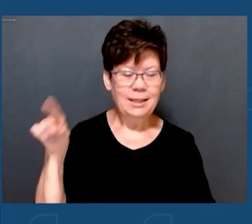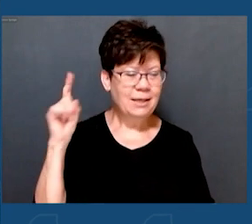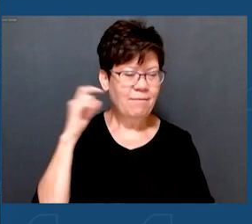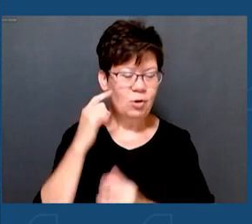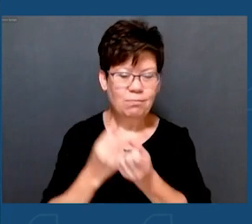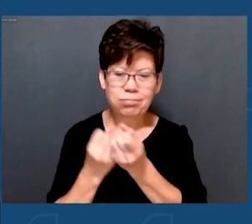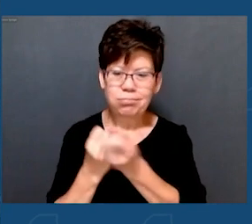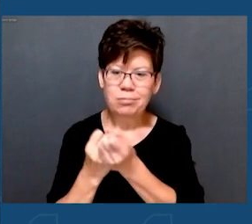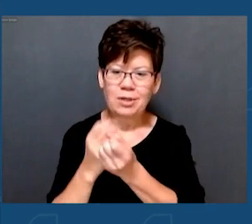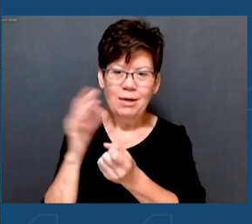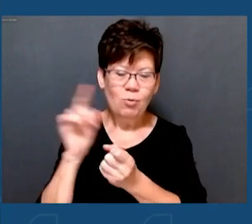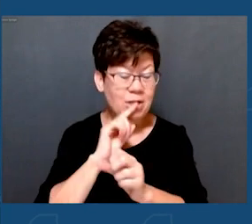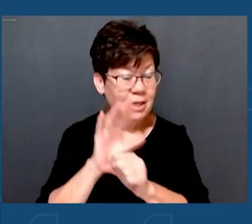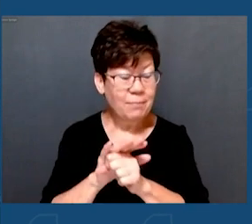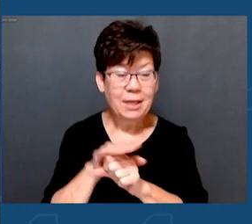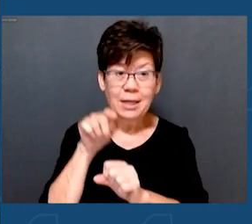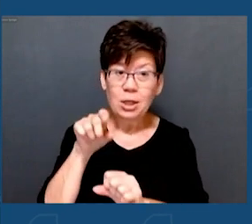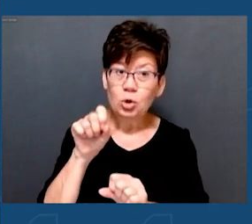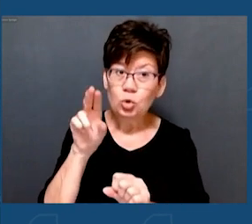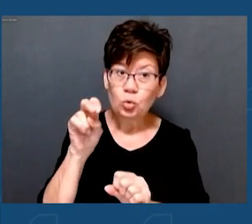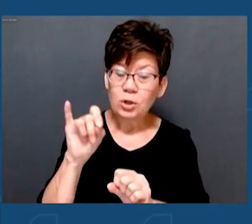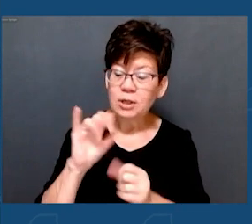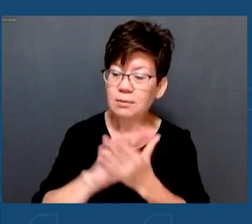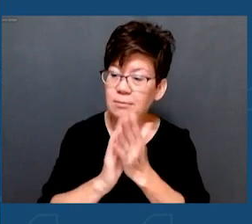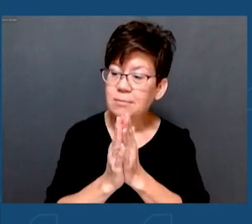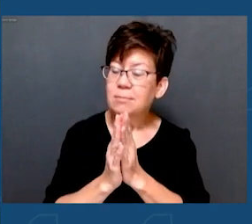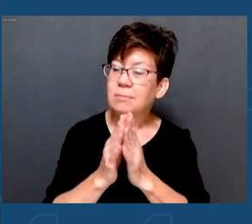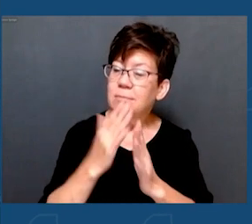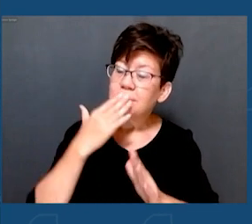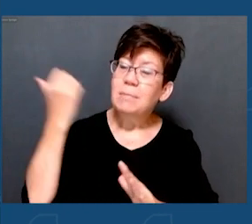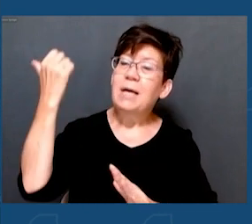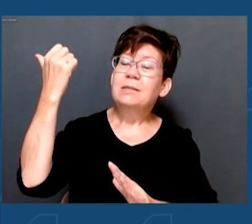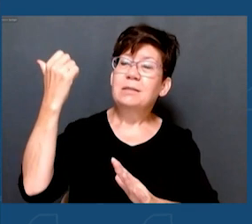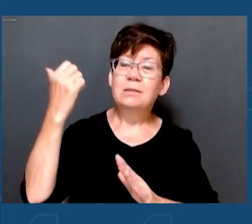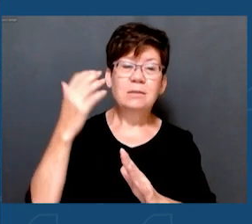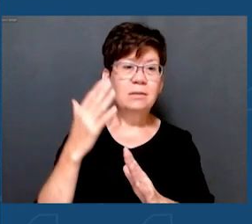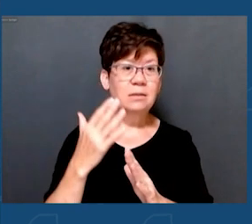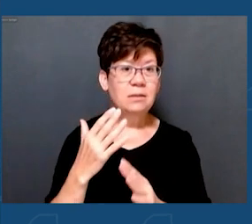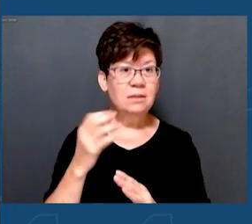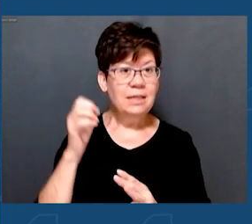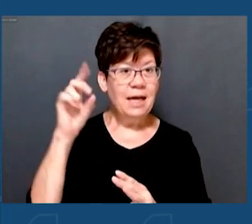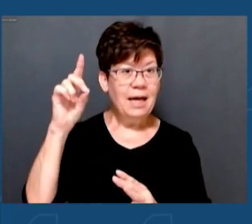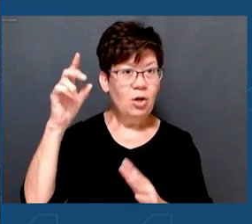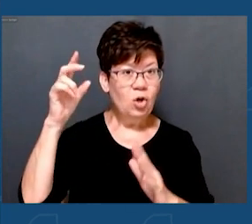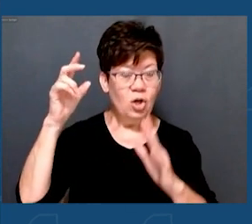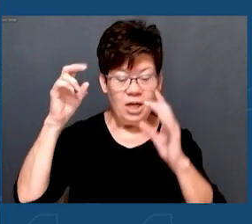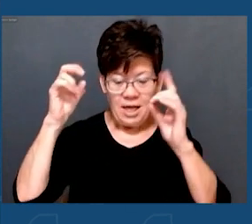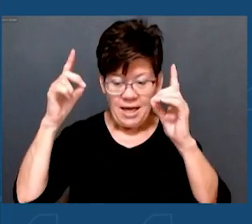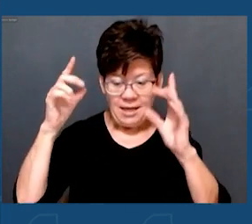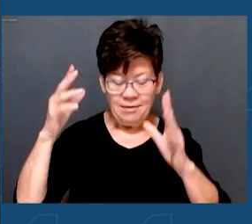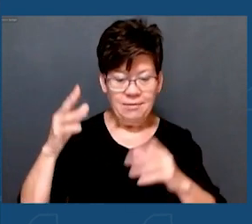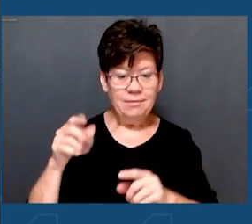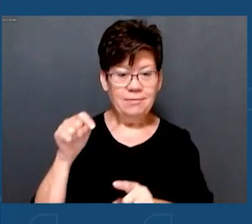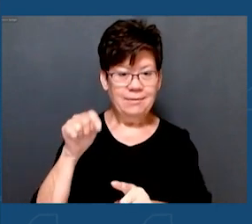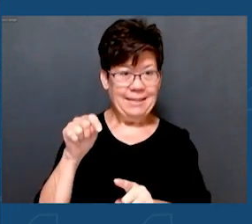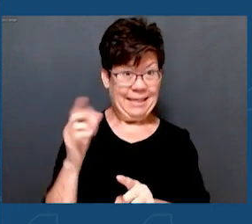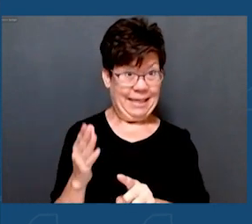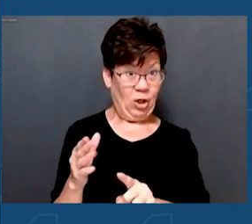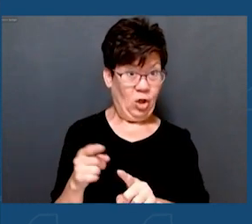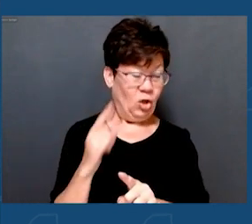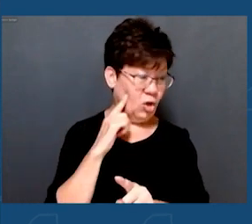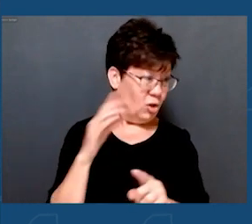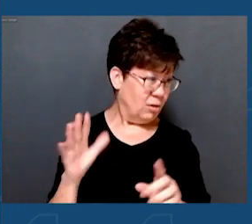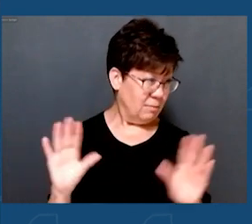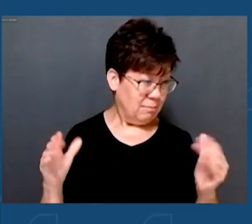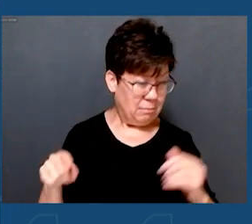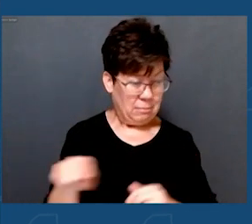SUNY being the best public higher education system in the country is one of the reasons I decided to come home to New York to serve as